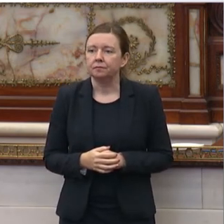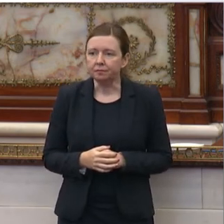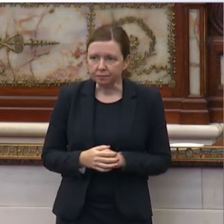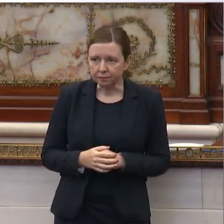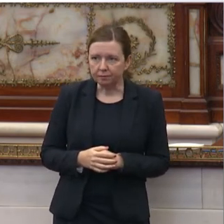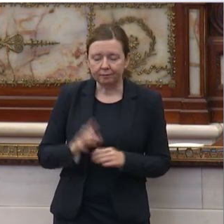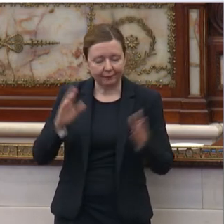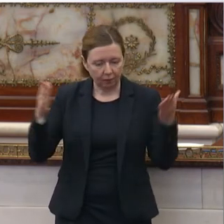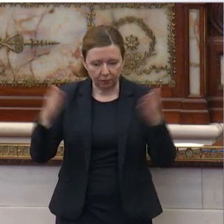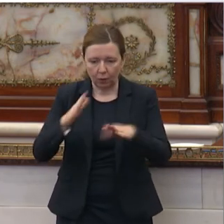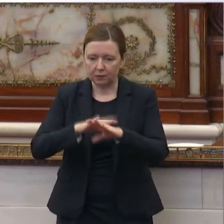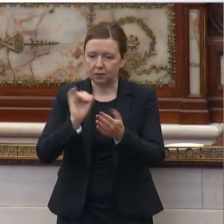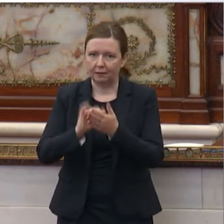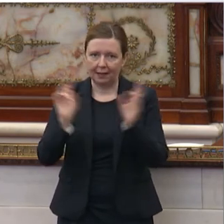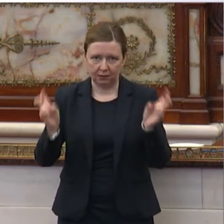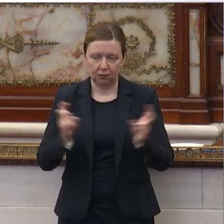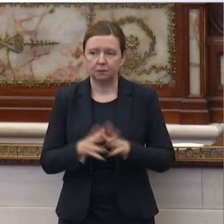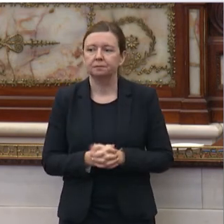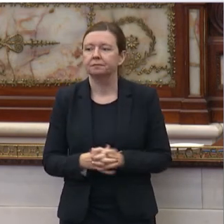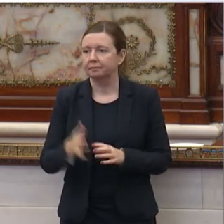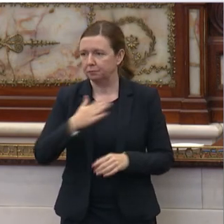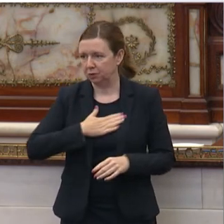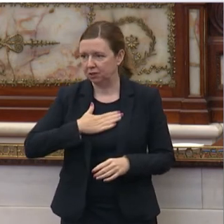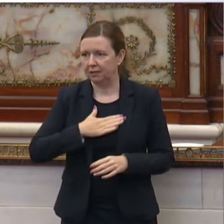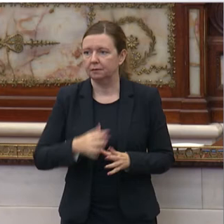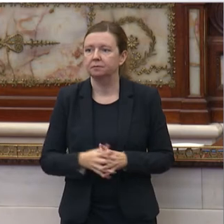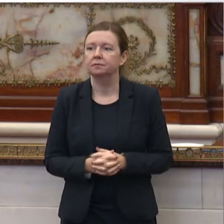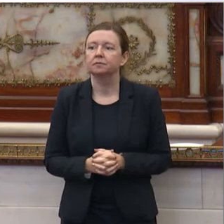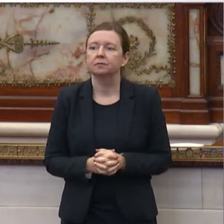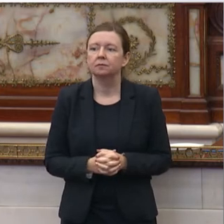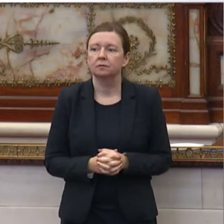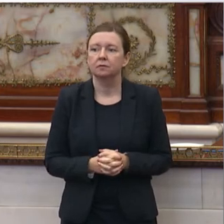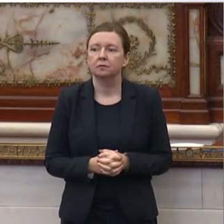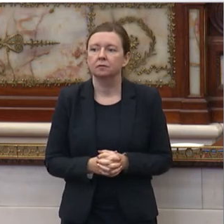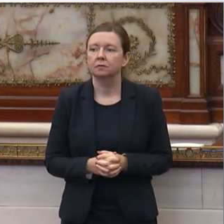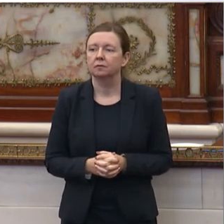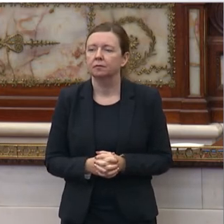laser focus on that particular issue. We appreciate it.